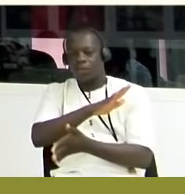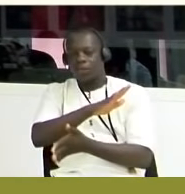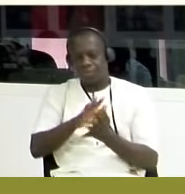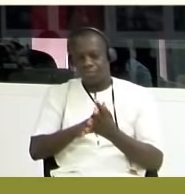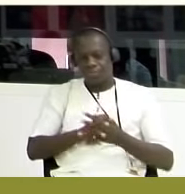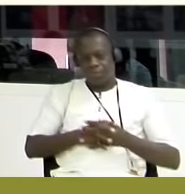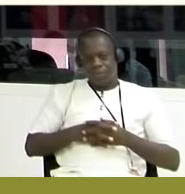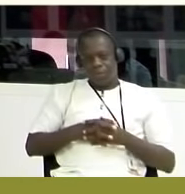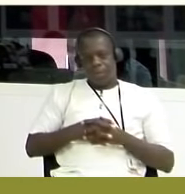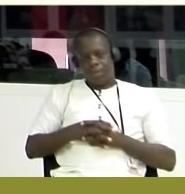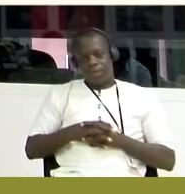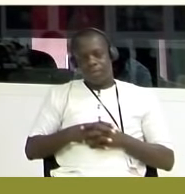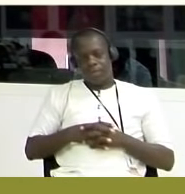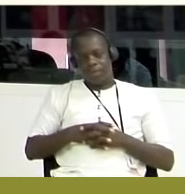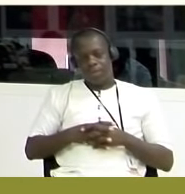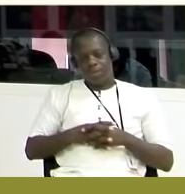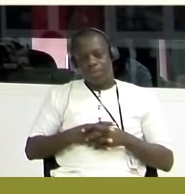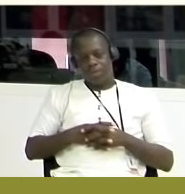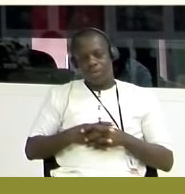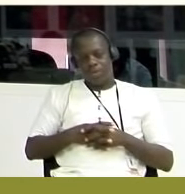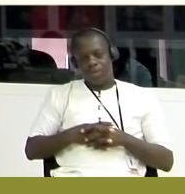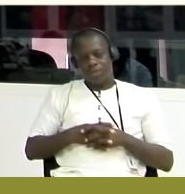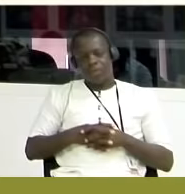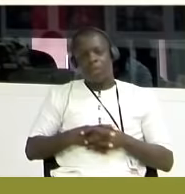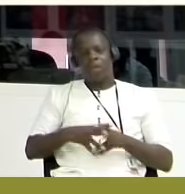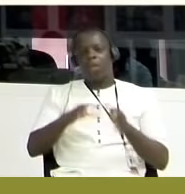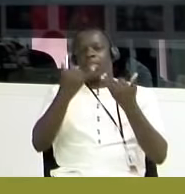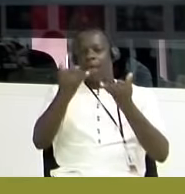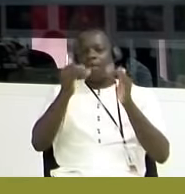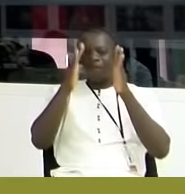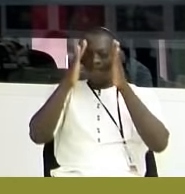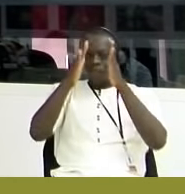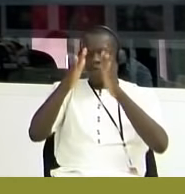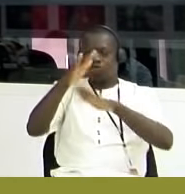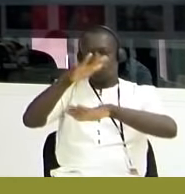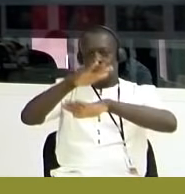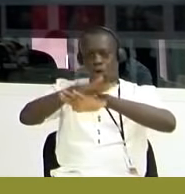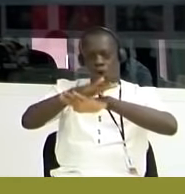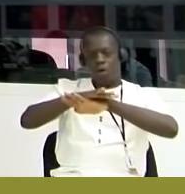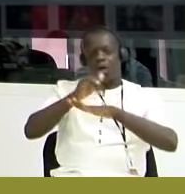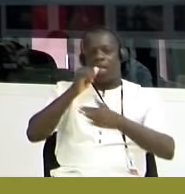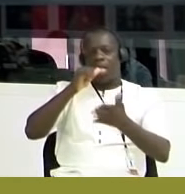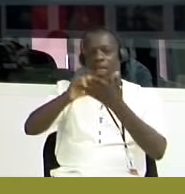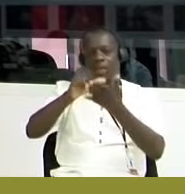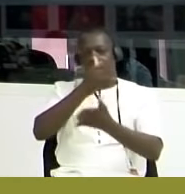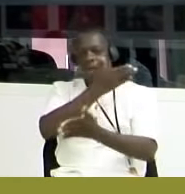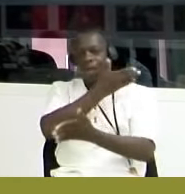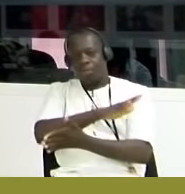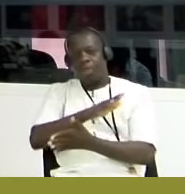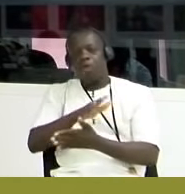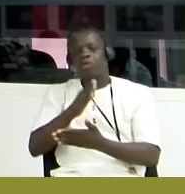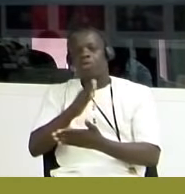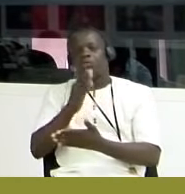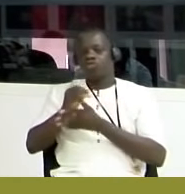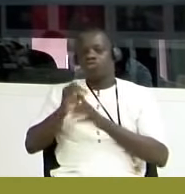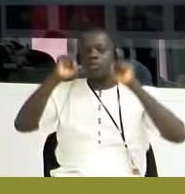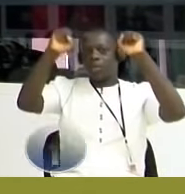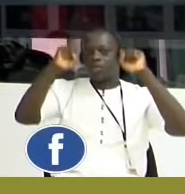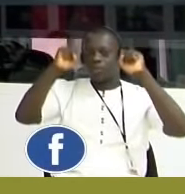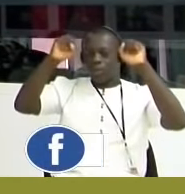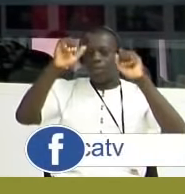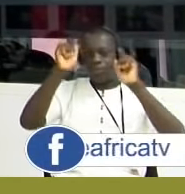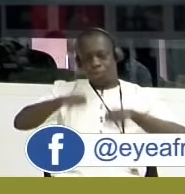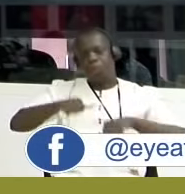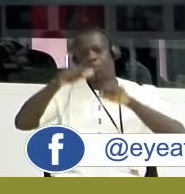So the focus was on the permit and the fact that a demonstration would occur. But more specifically, are you aware of